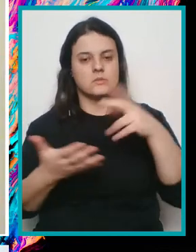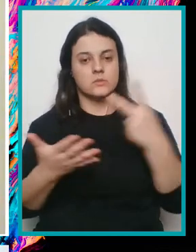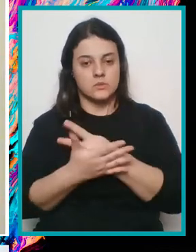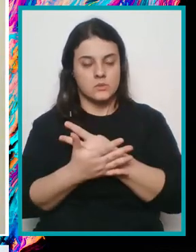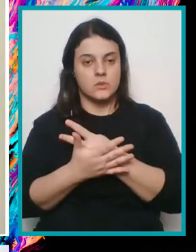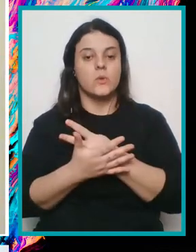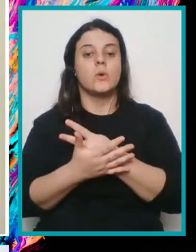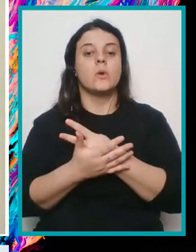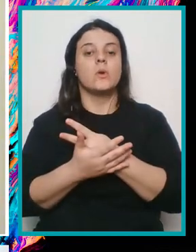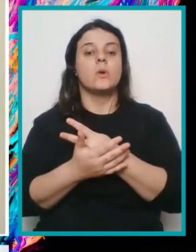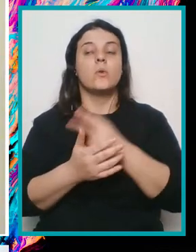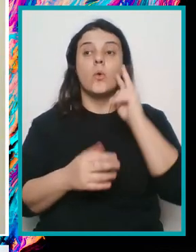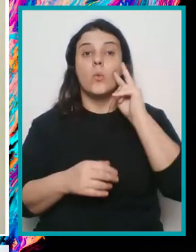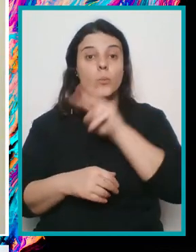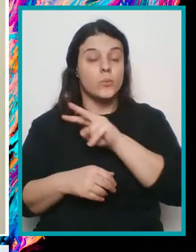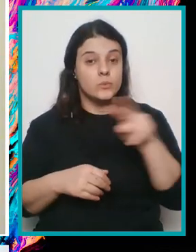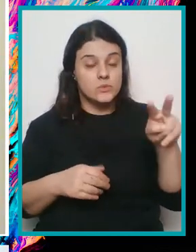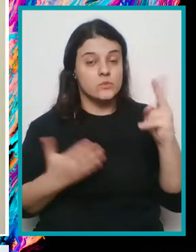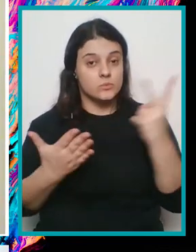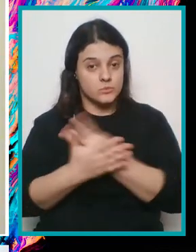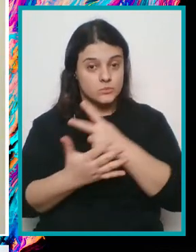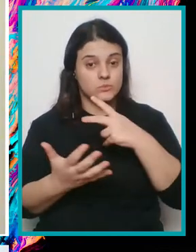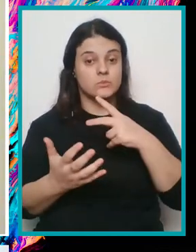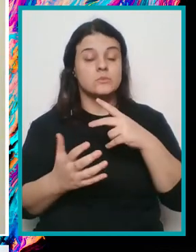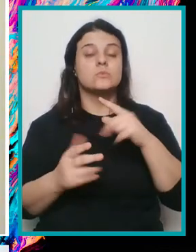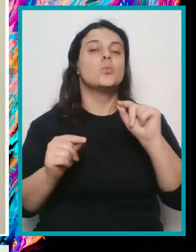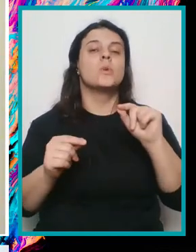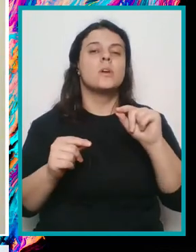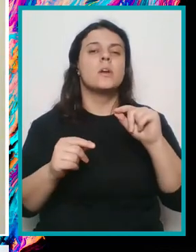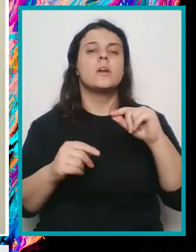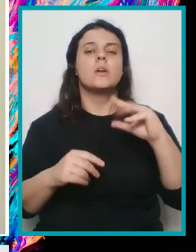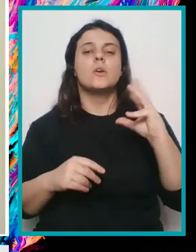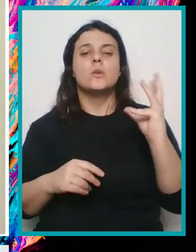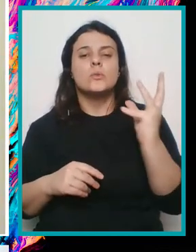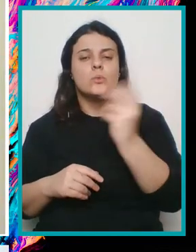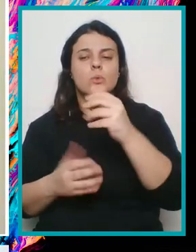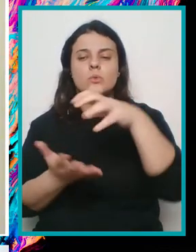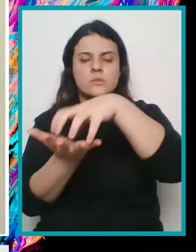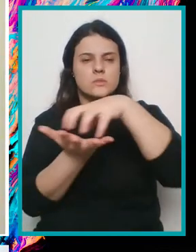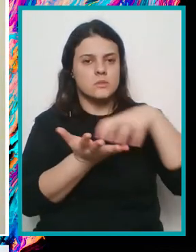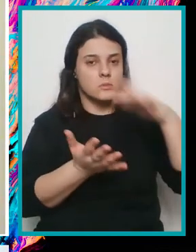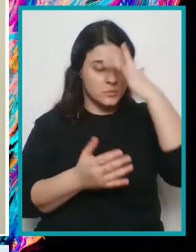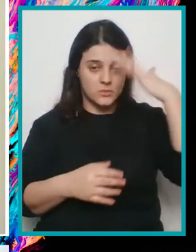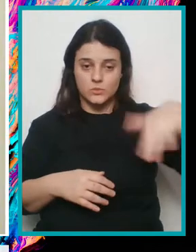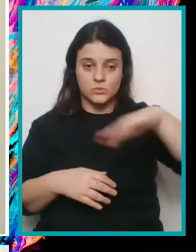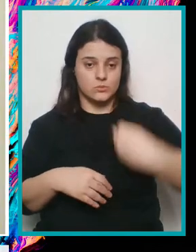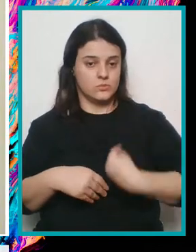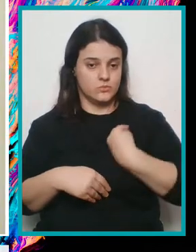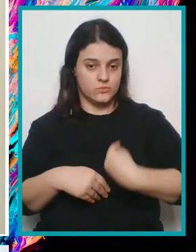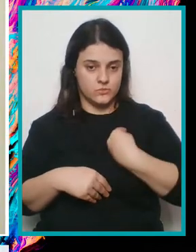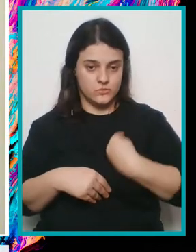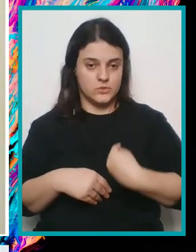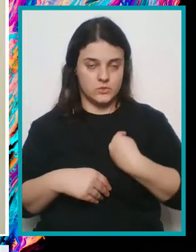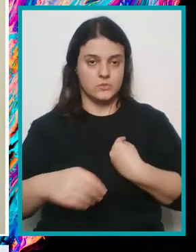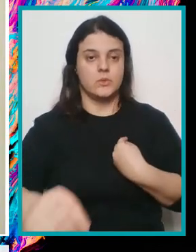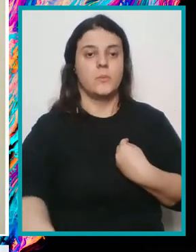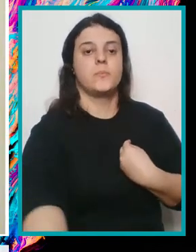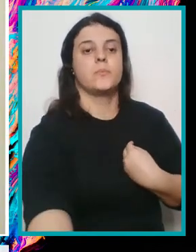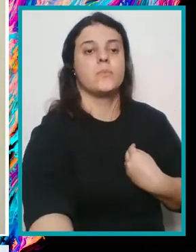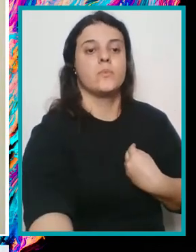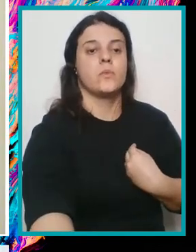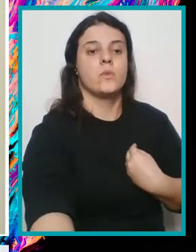the climate crisis, it affects every sector of people's livelihoods. It isn't about the